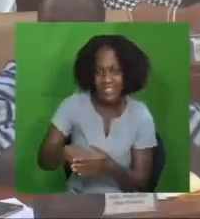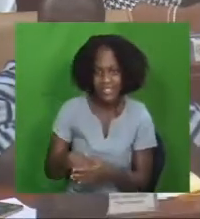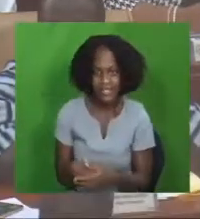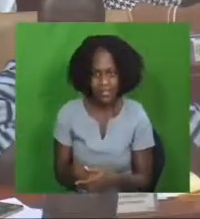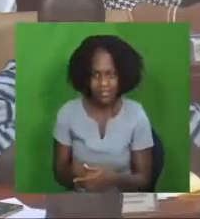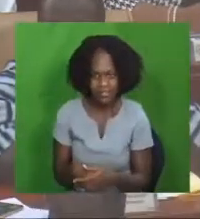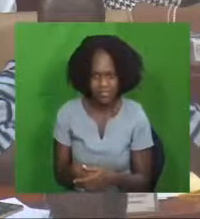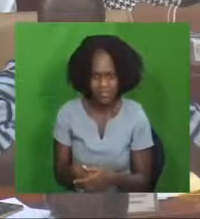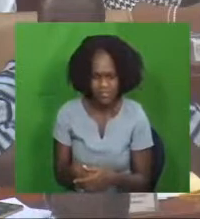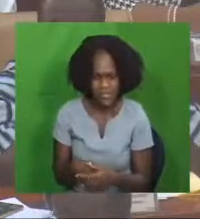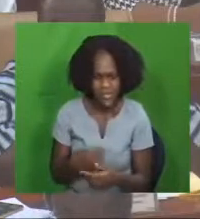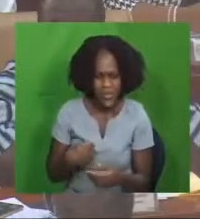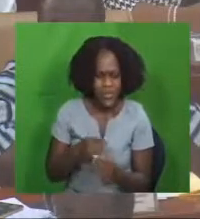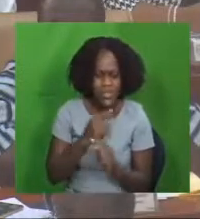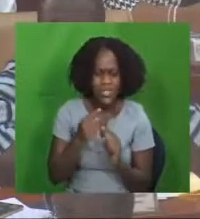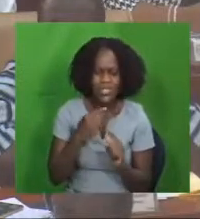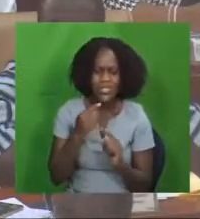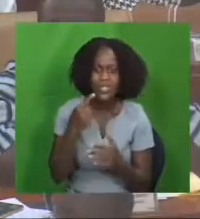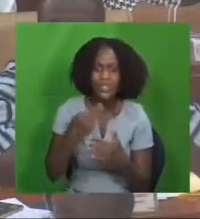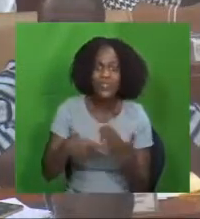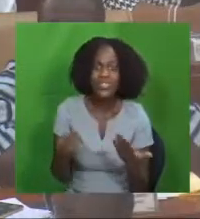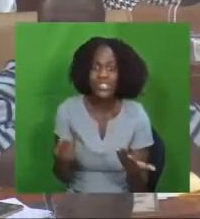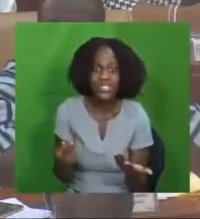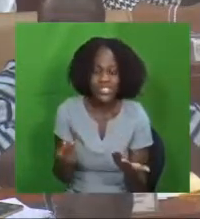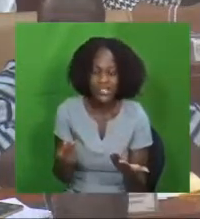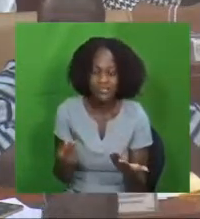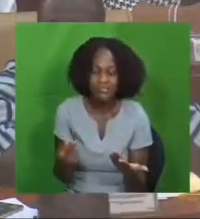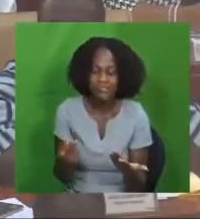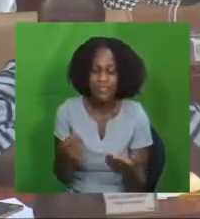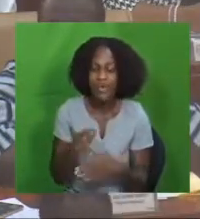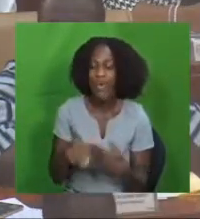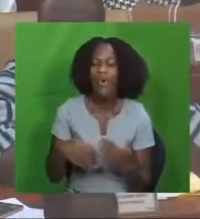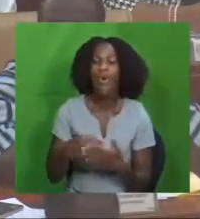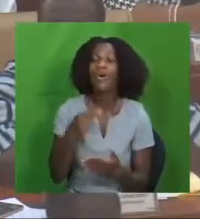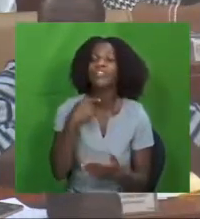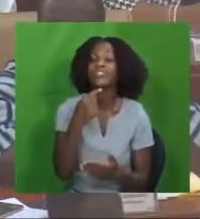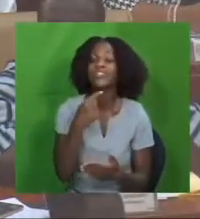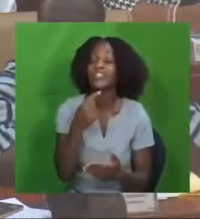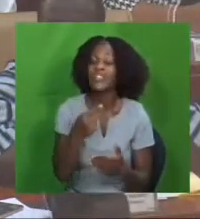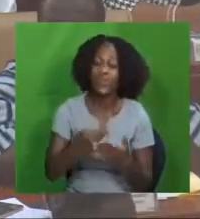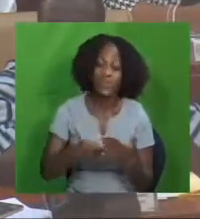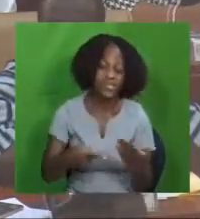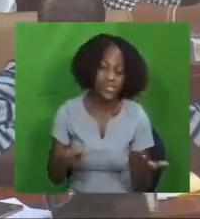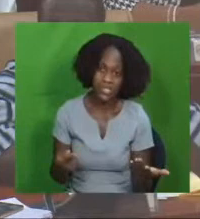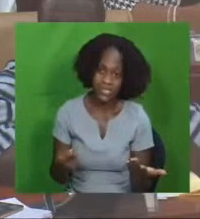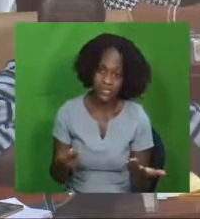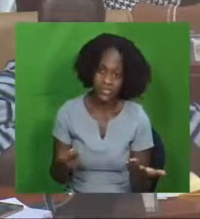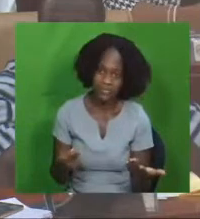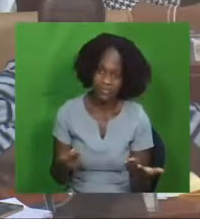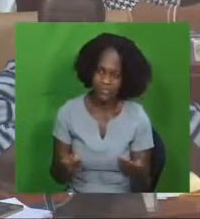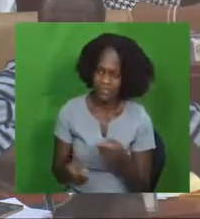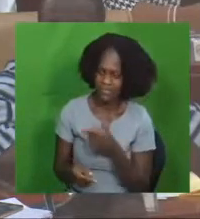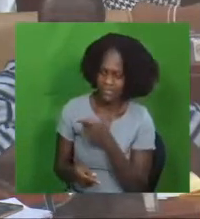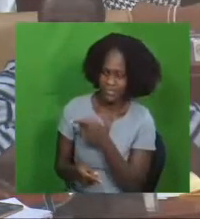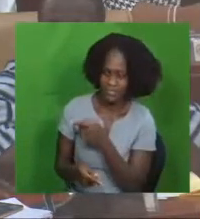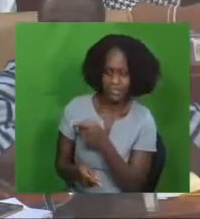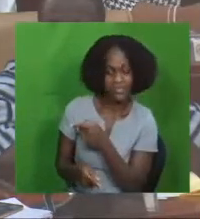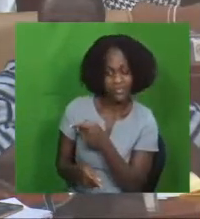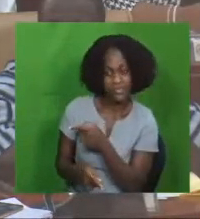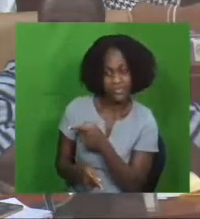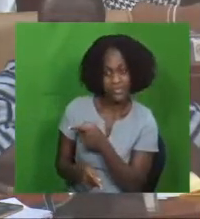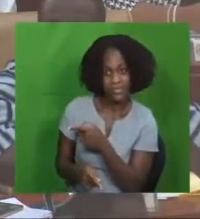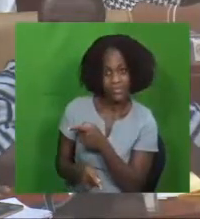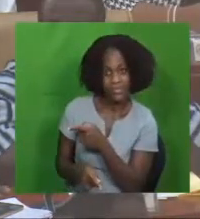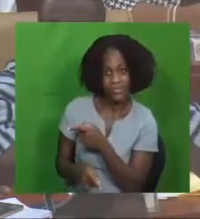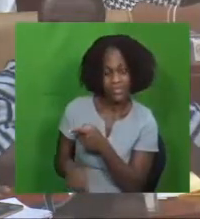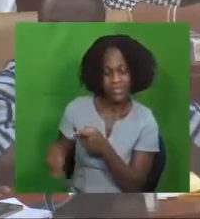are we talking about? What we are saying is simple. My brother, Honorable Kojo Ponkroma, talks about